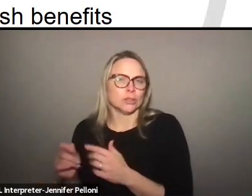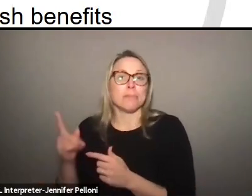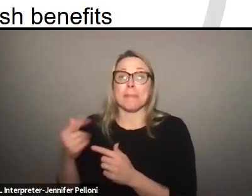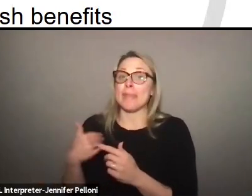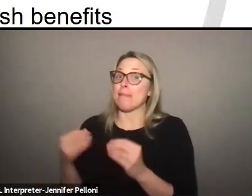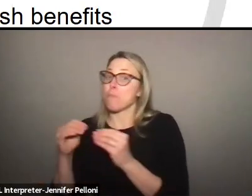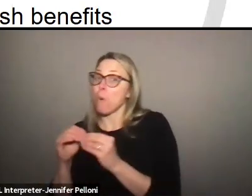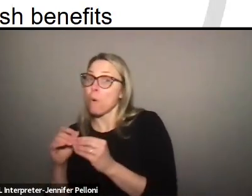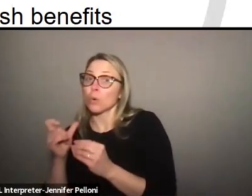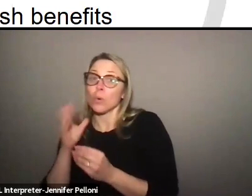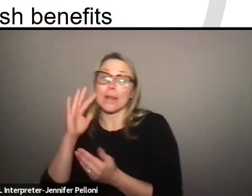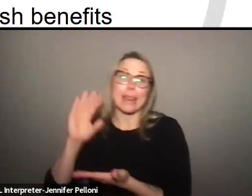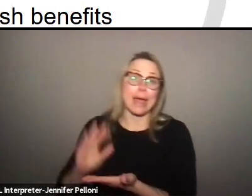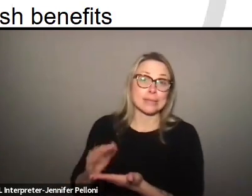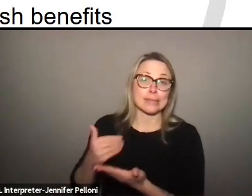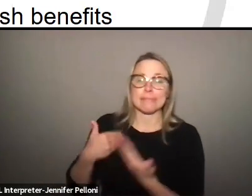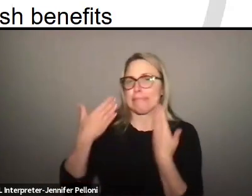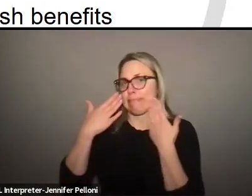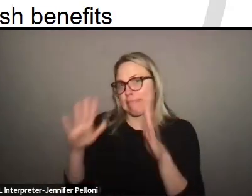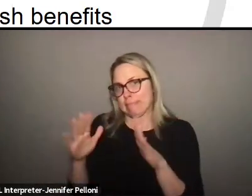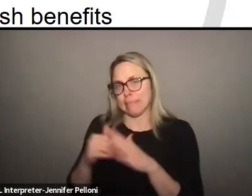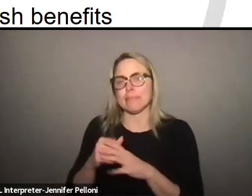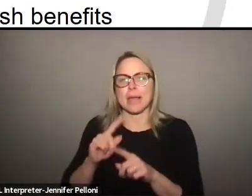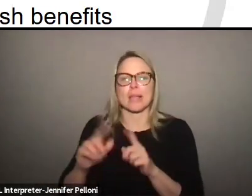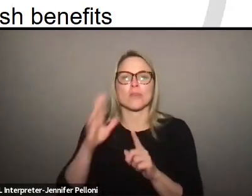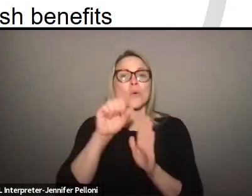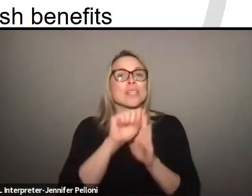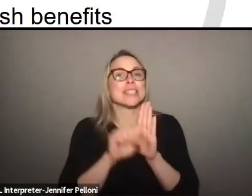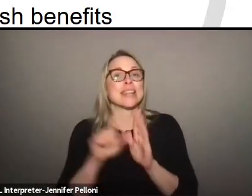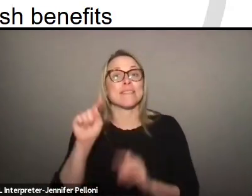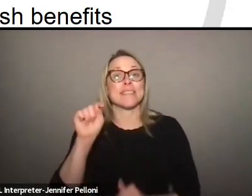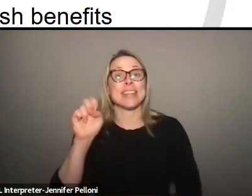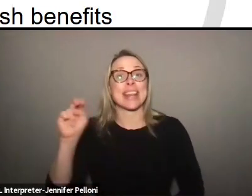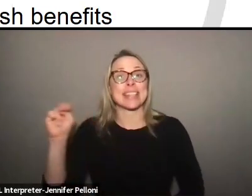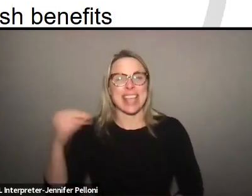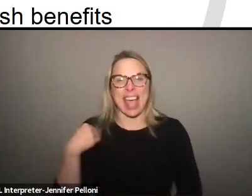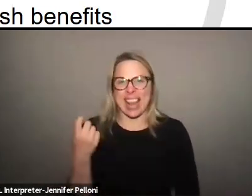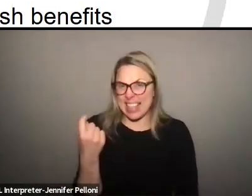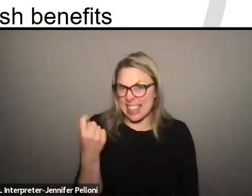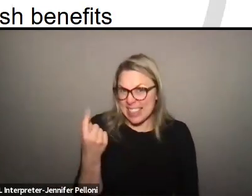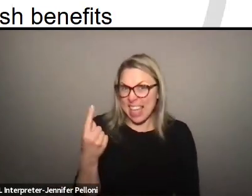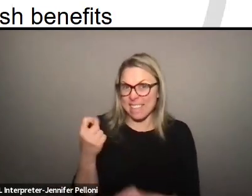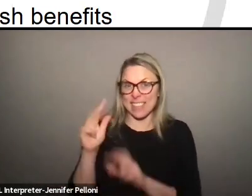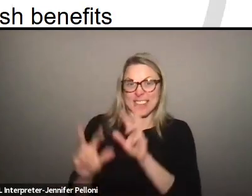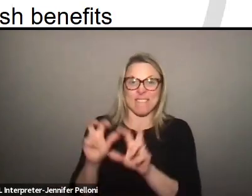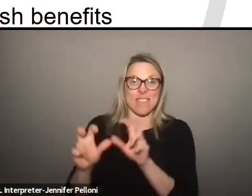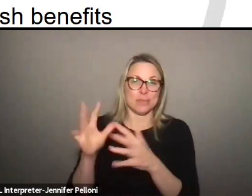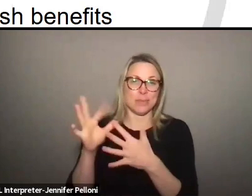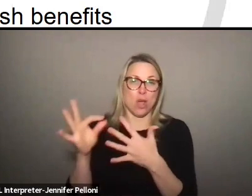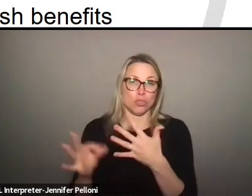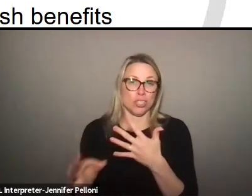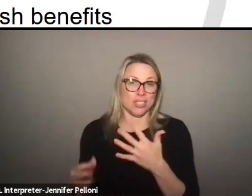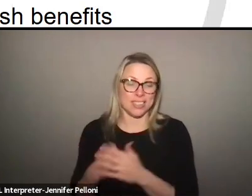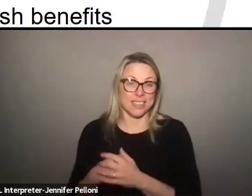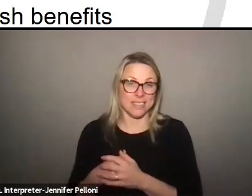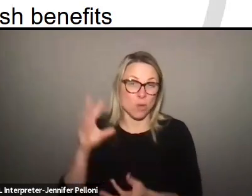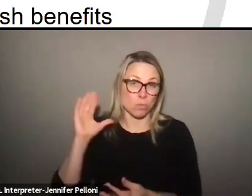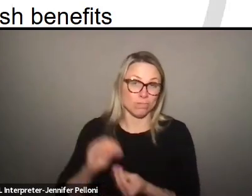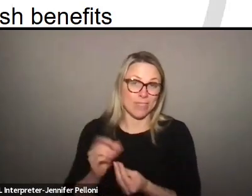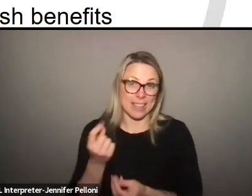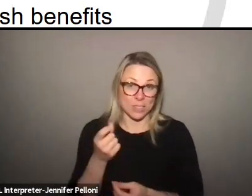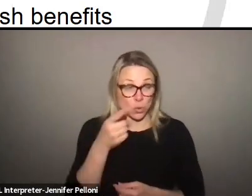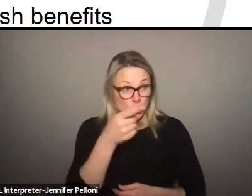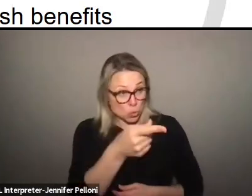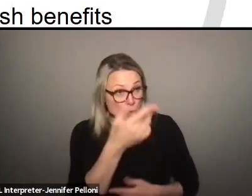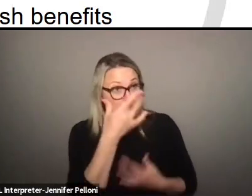more, they may have fewer. I'm not sure. I know the state of Tennessee has like 11 different investment options. So for folks who are